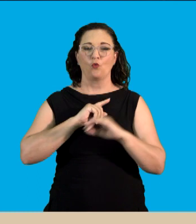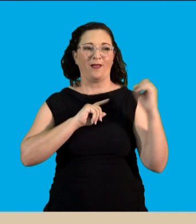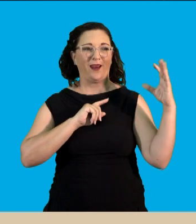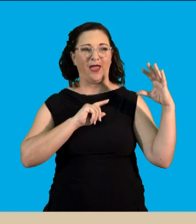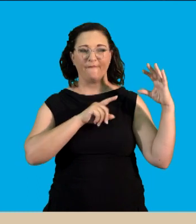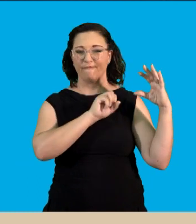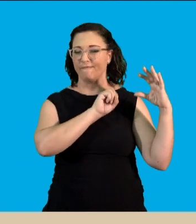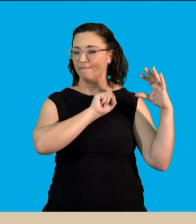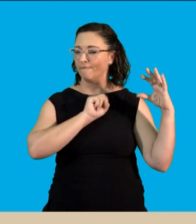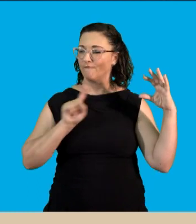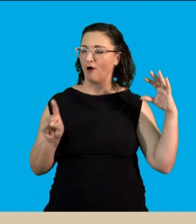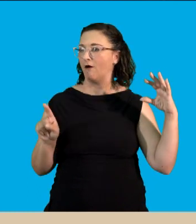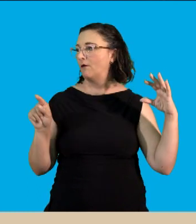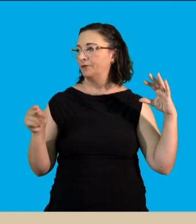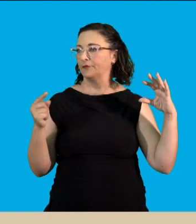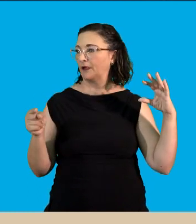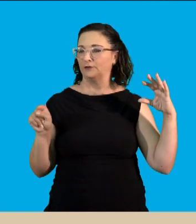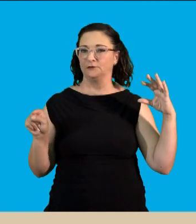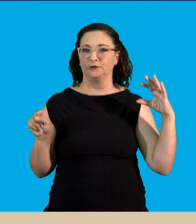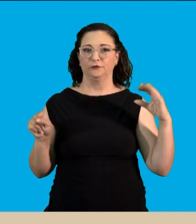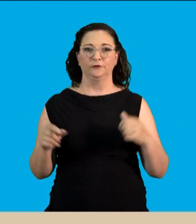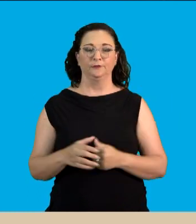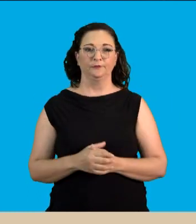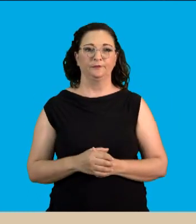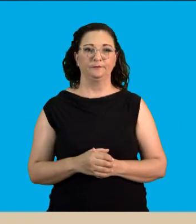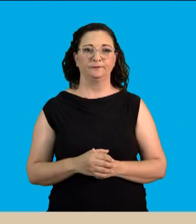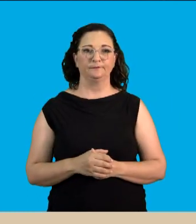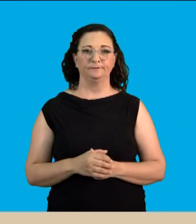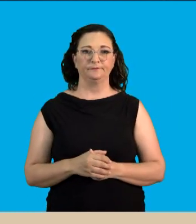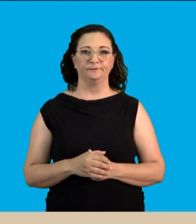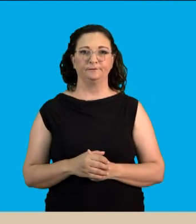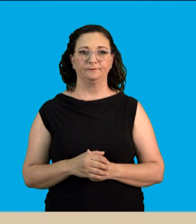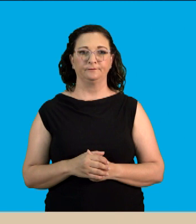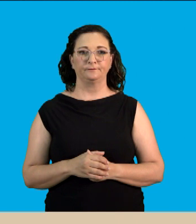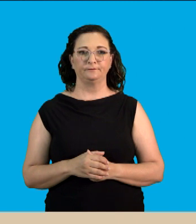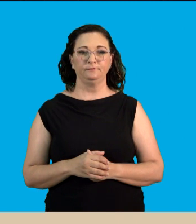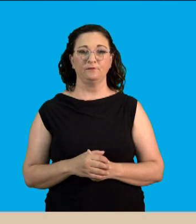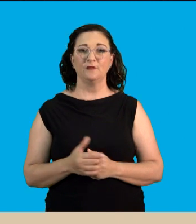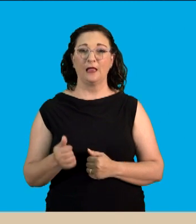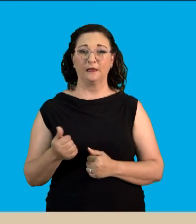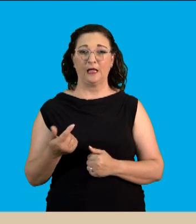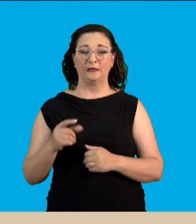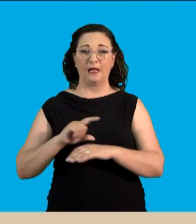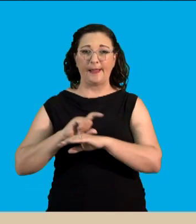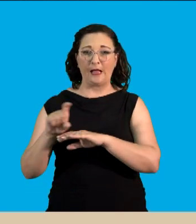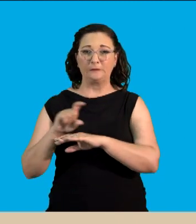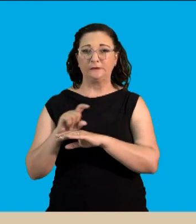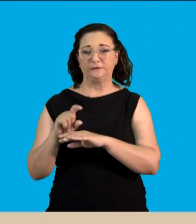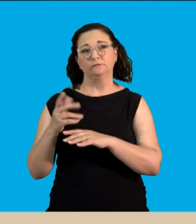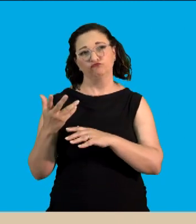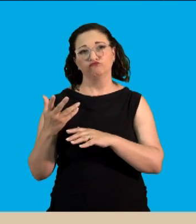dark because light cannot reach that far away from from the solar system. And